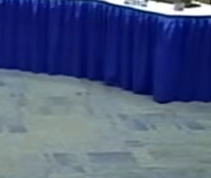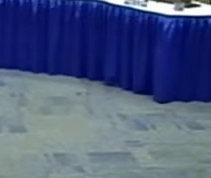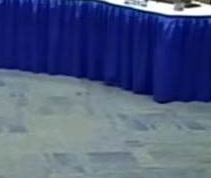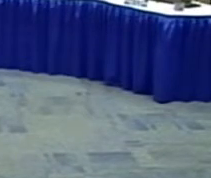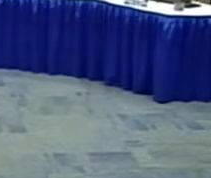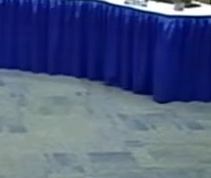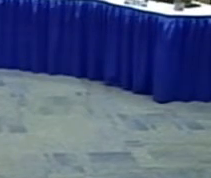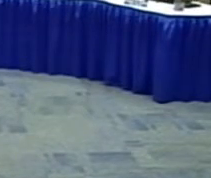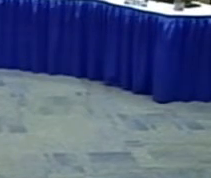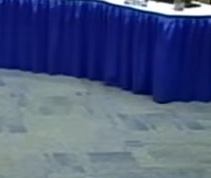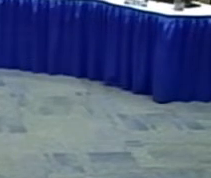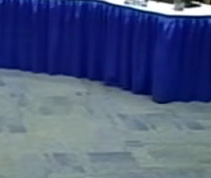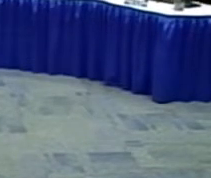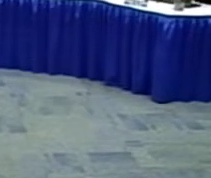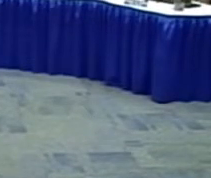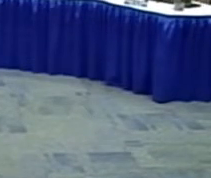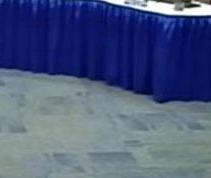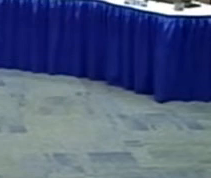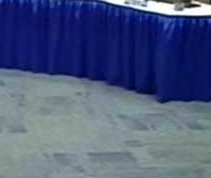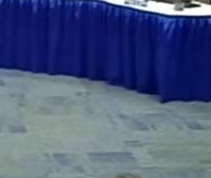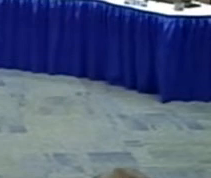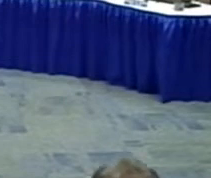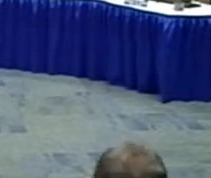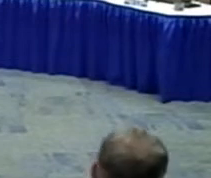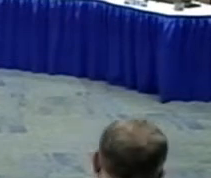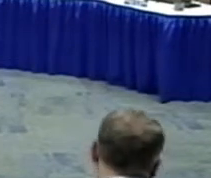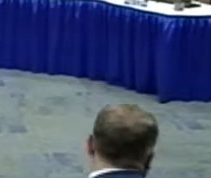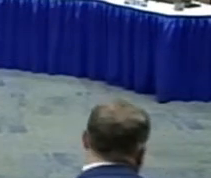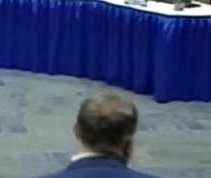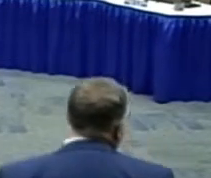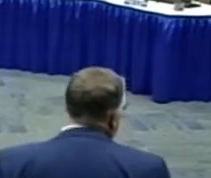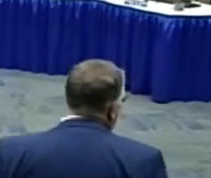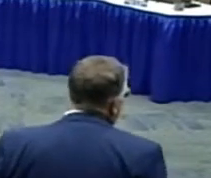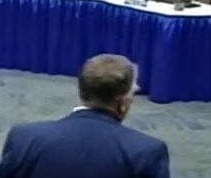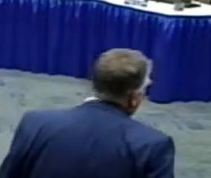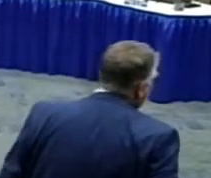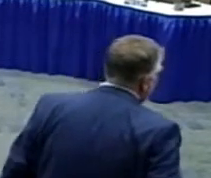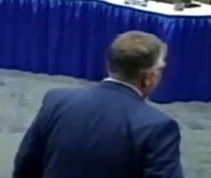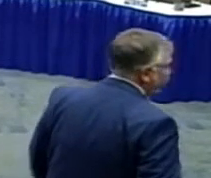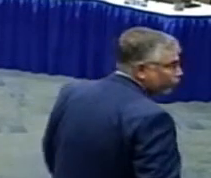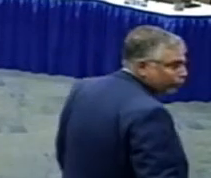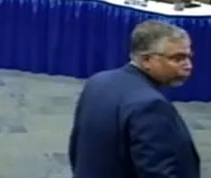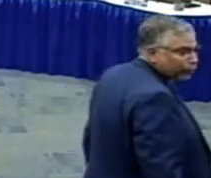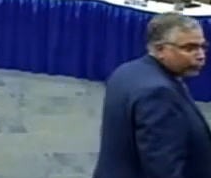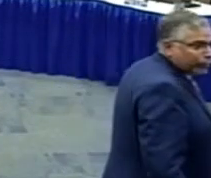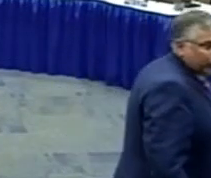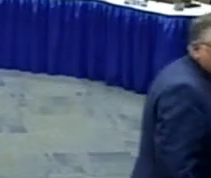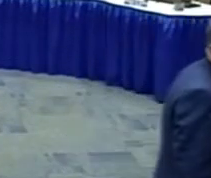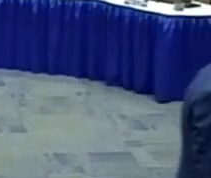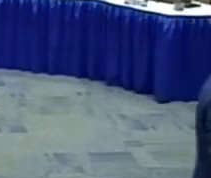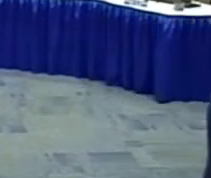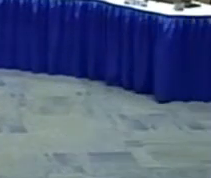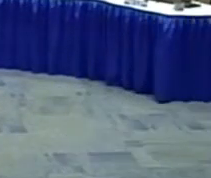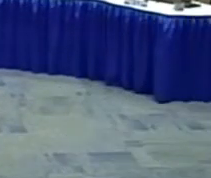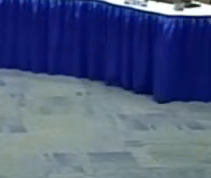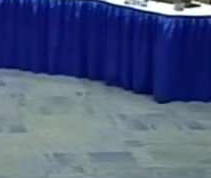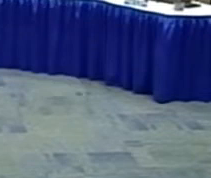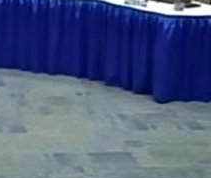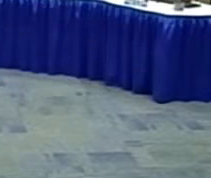police wing to celebrate Chief Cathaldi's swearing in tonight. Oh,